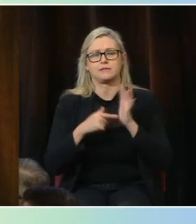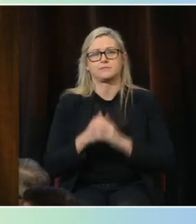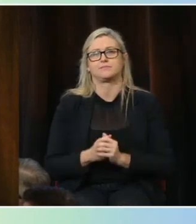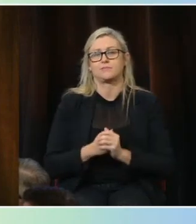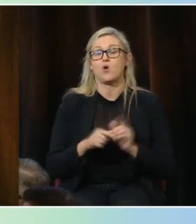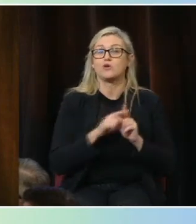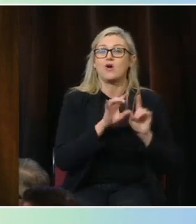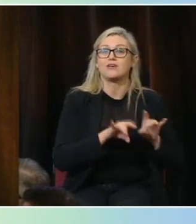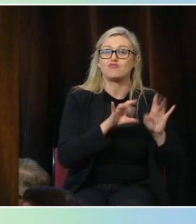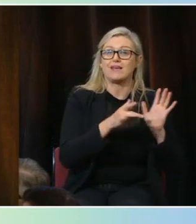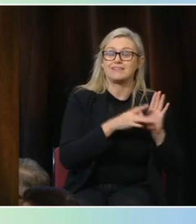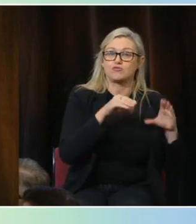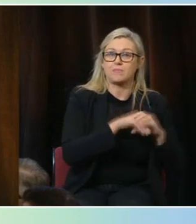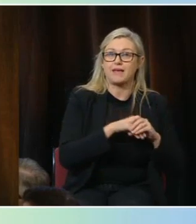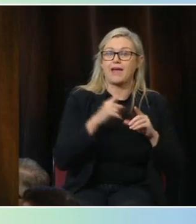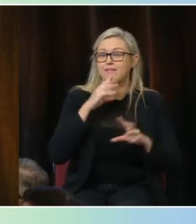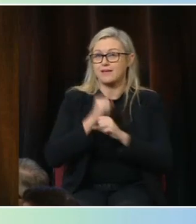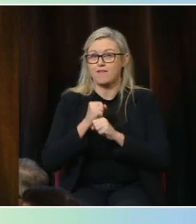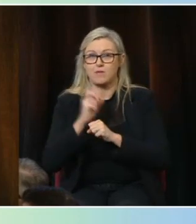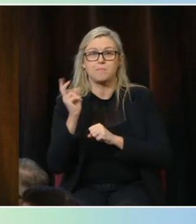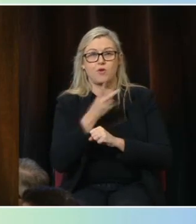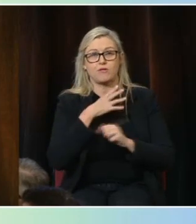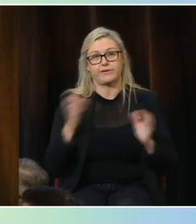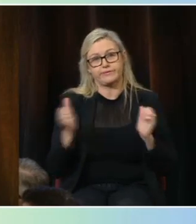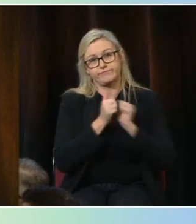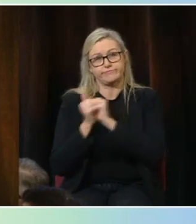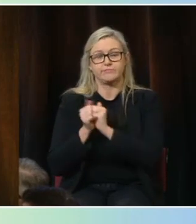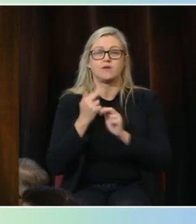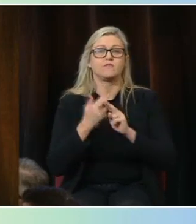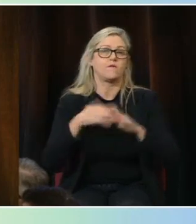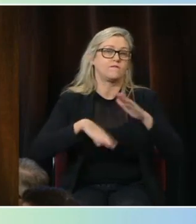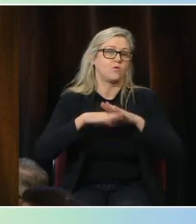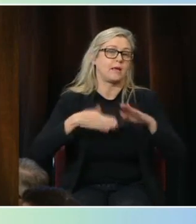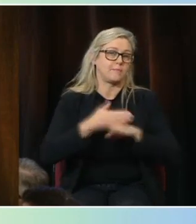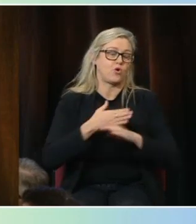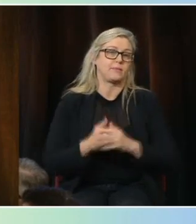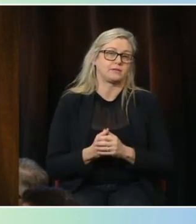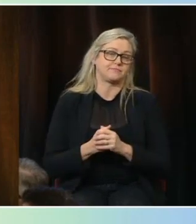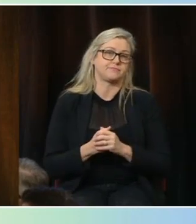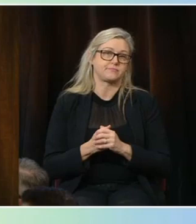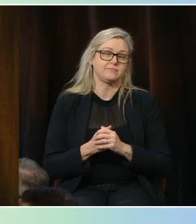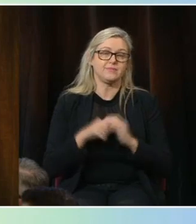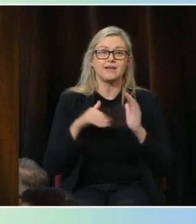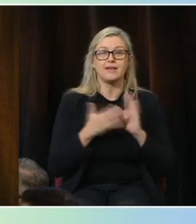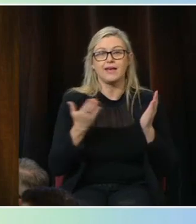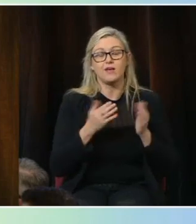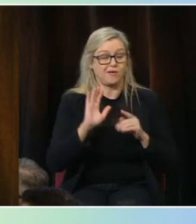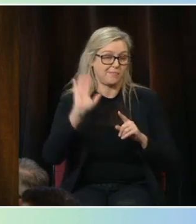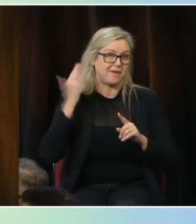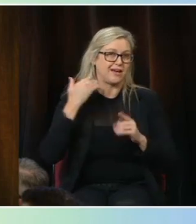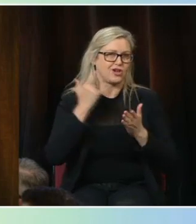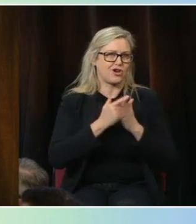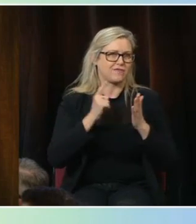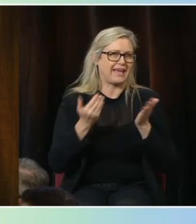Bank and federal government in bolstering demand to maintain full employment in a world of structurally lower interest rates what role does